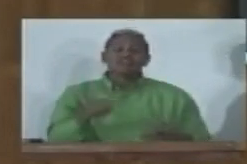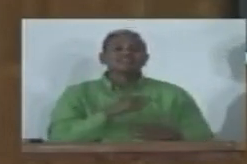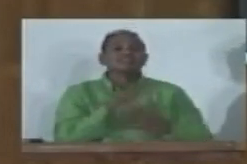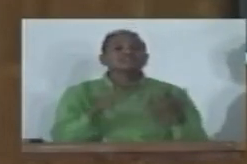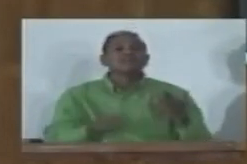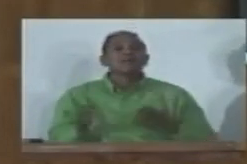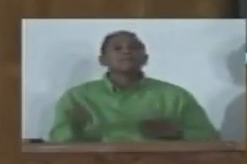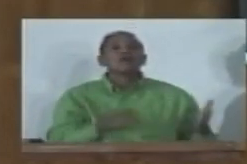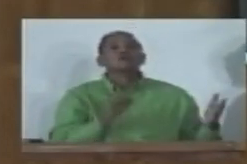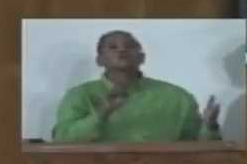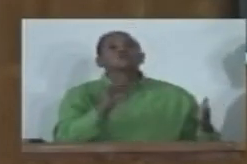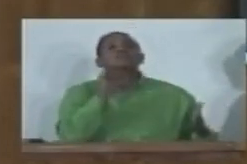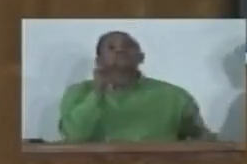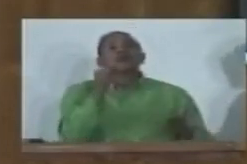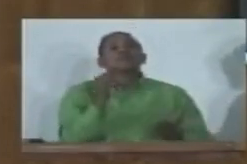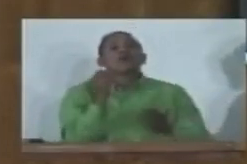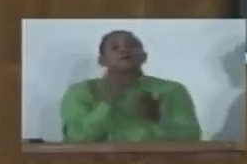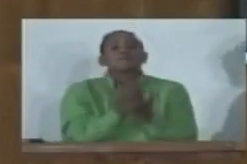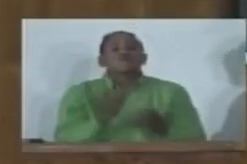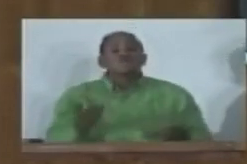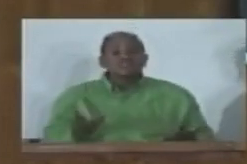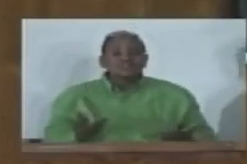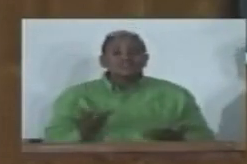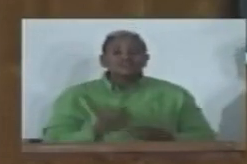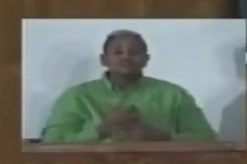should not be approved, Mr. President.